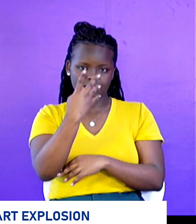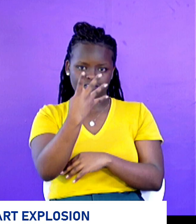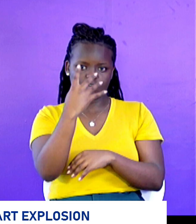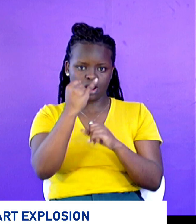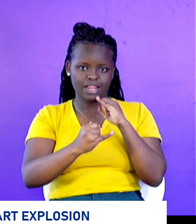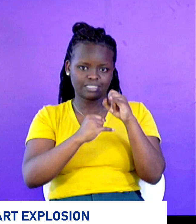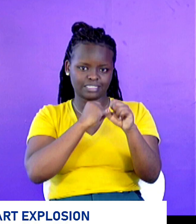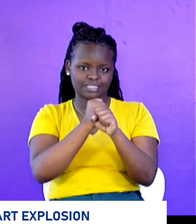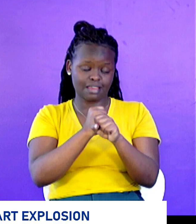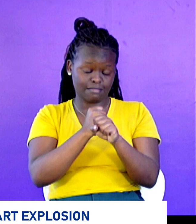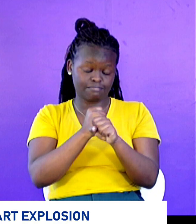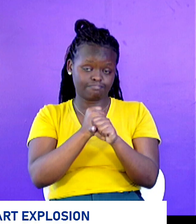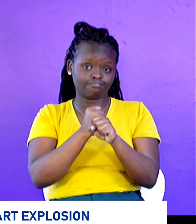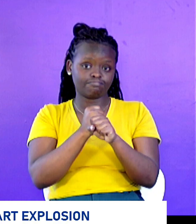year,